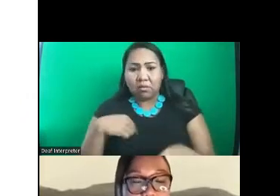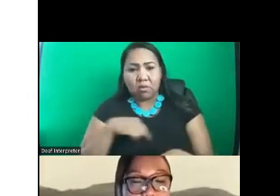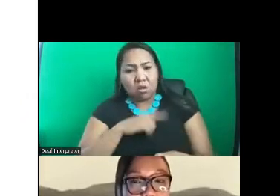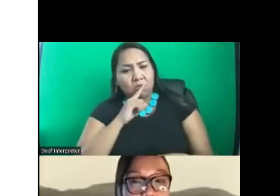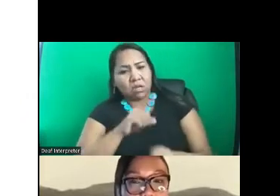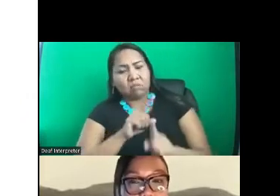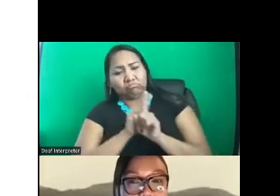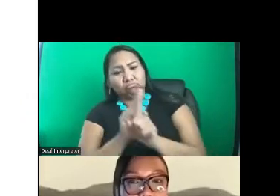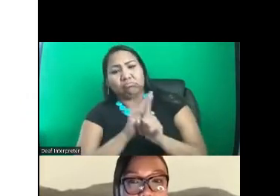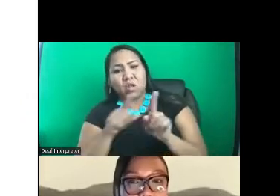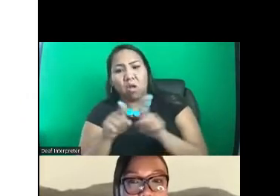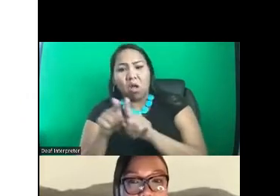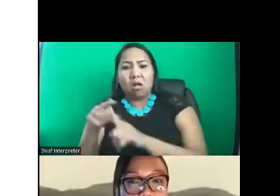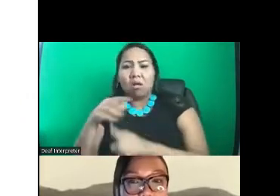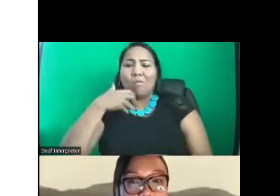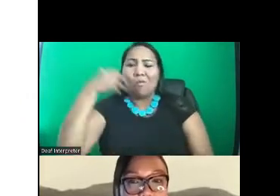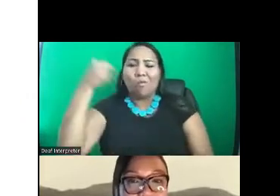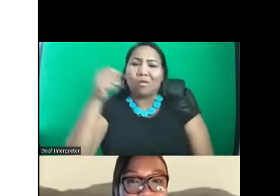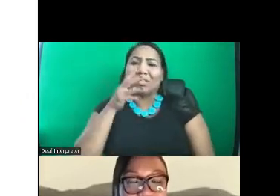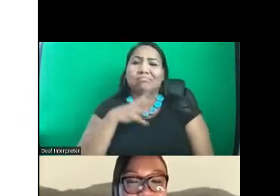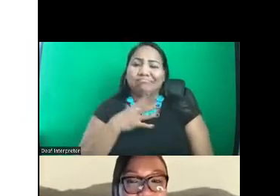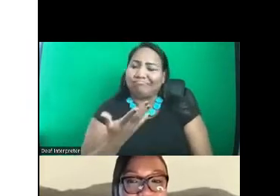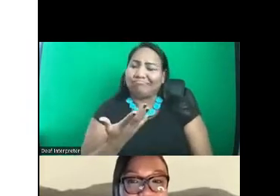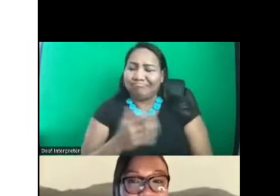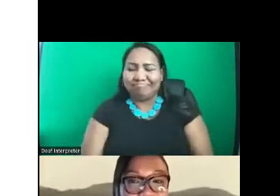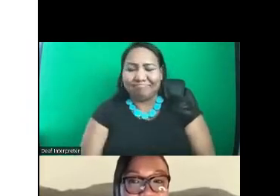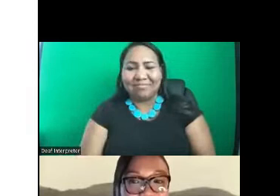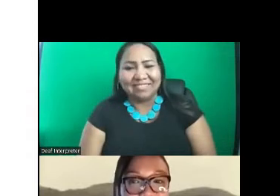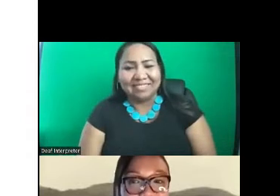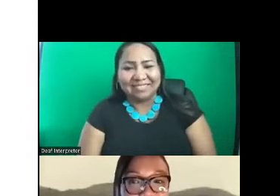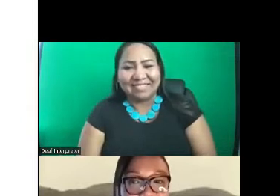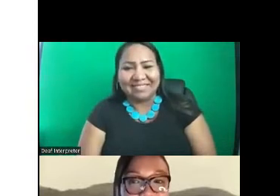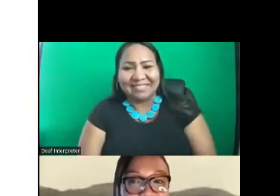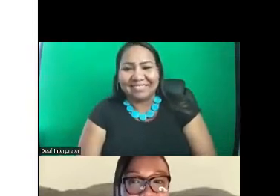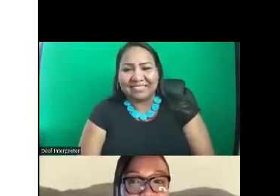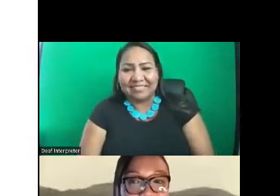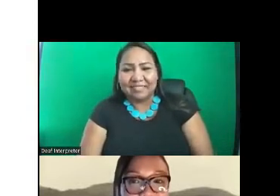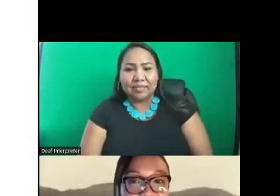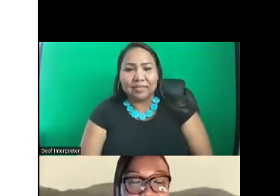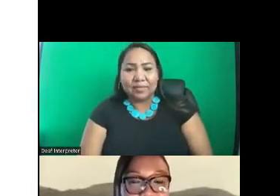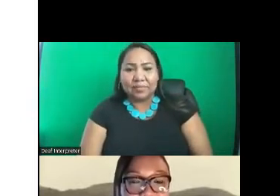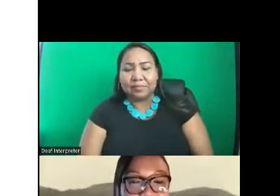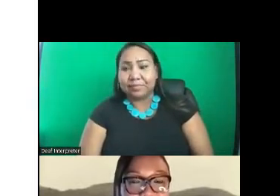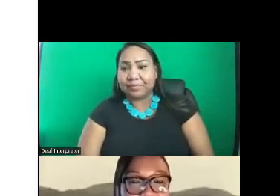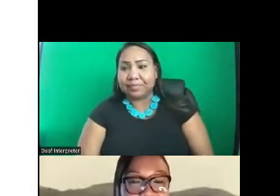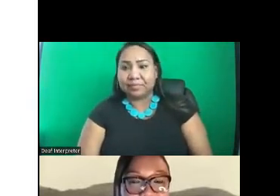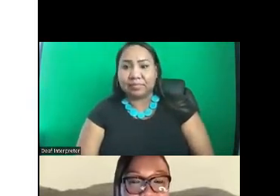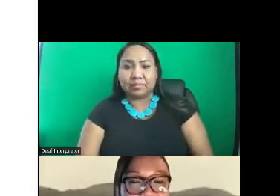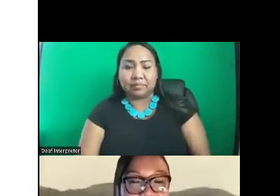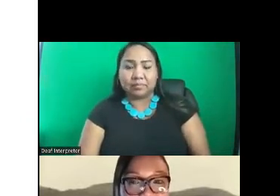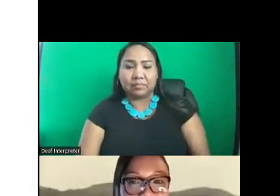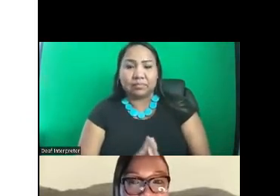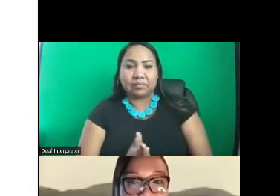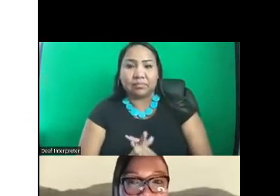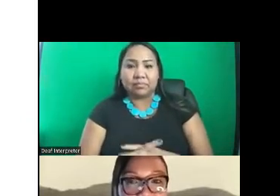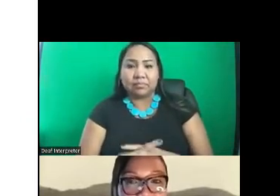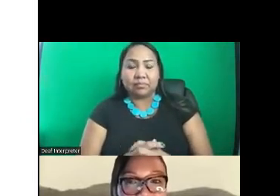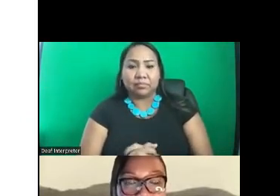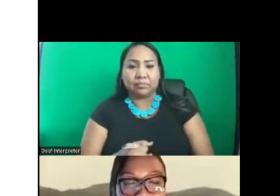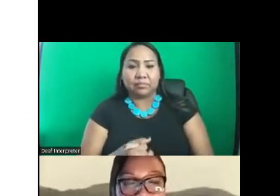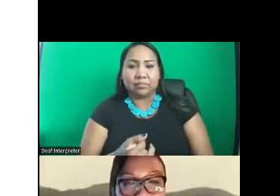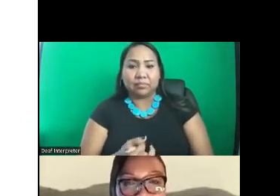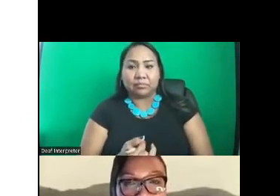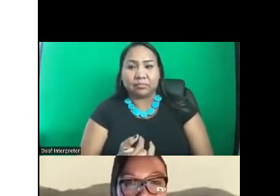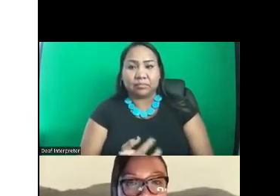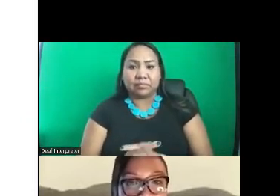their role models. And we reinforce students' desire to give back to